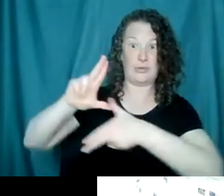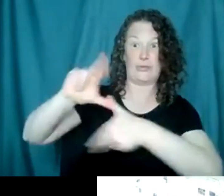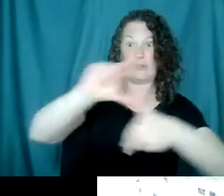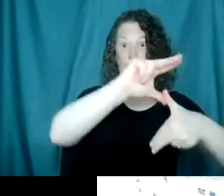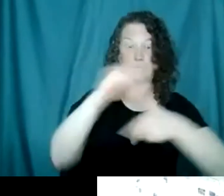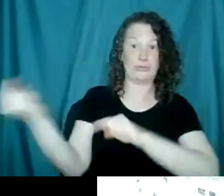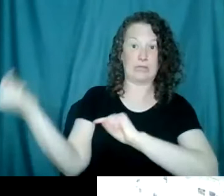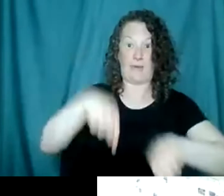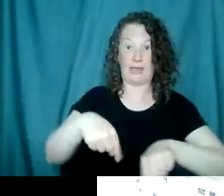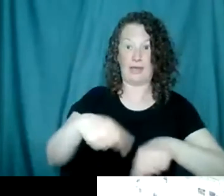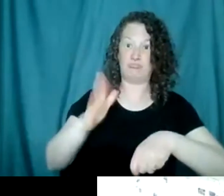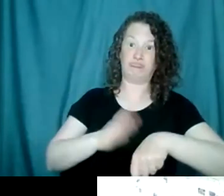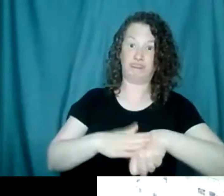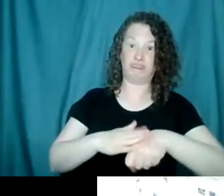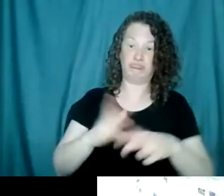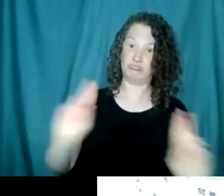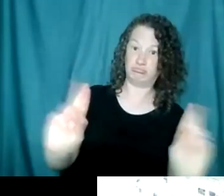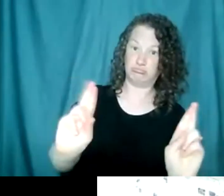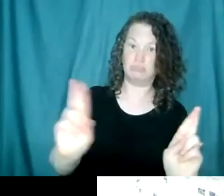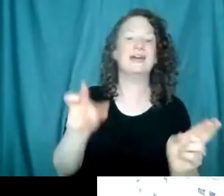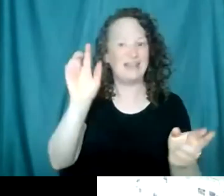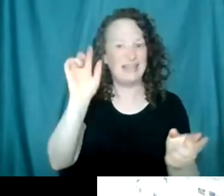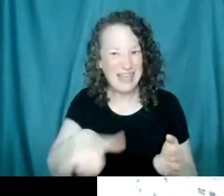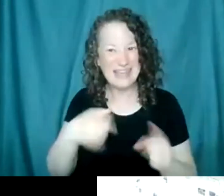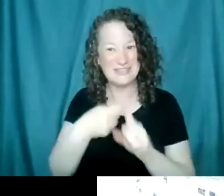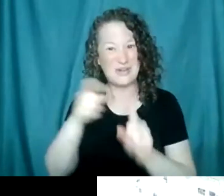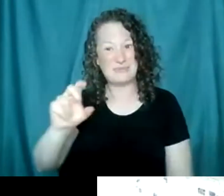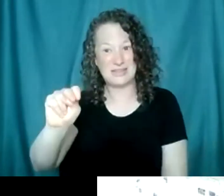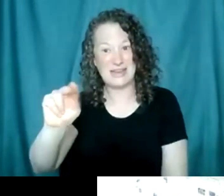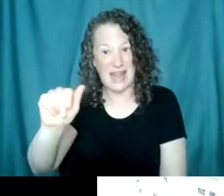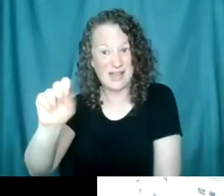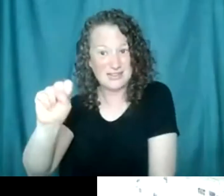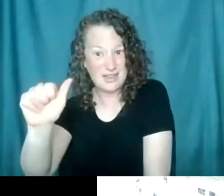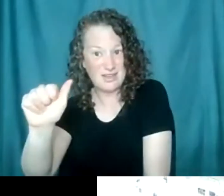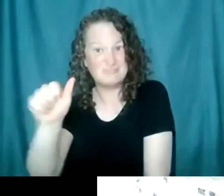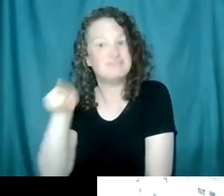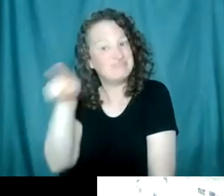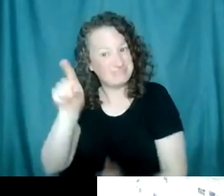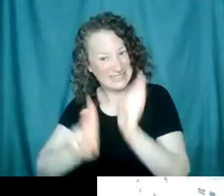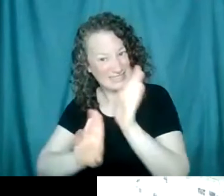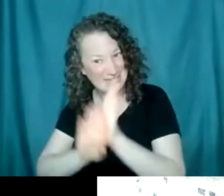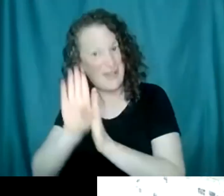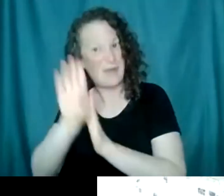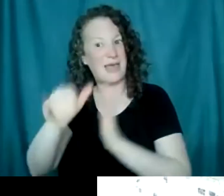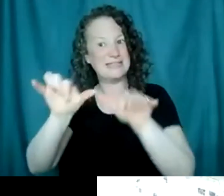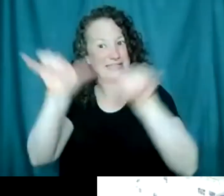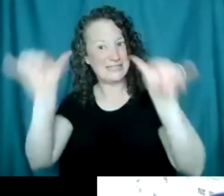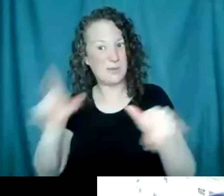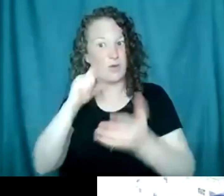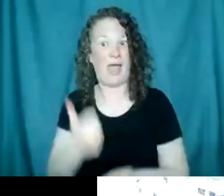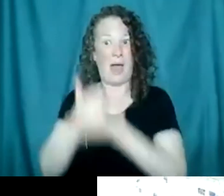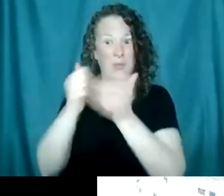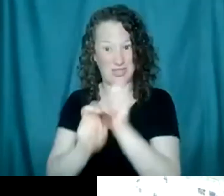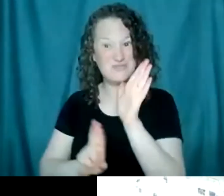to be coming and you need to be prepared for that. That came out of NASA, and they developed that system to help them do their rocket